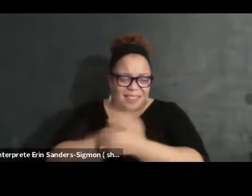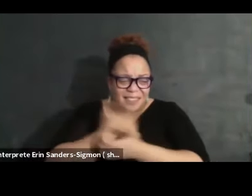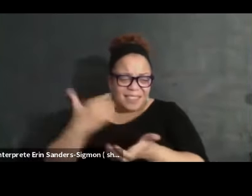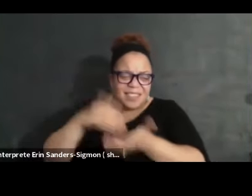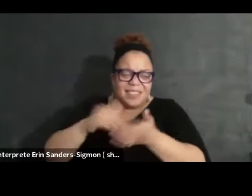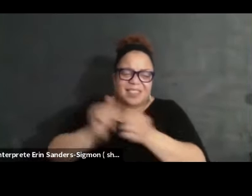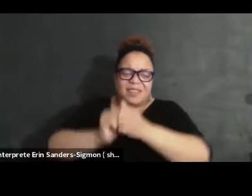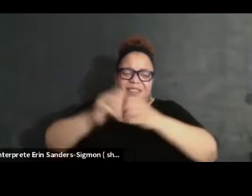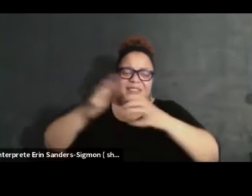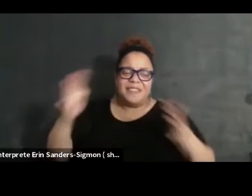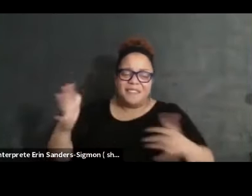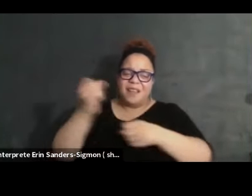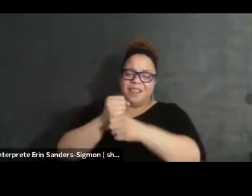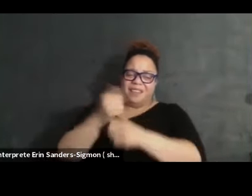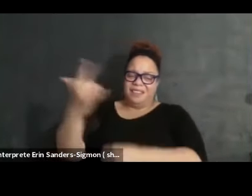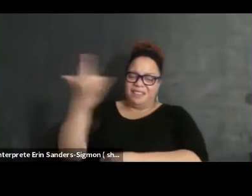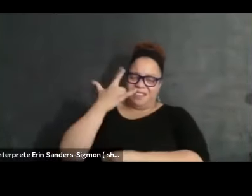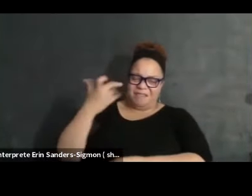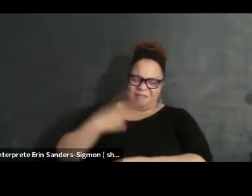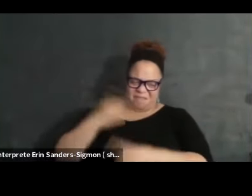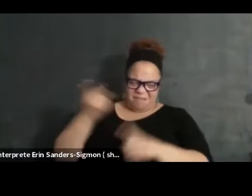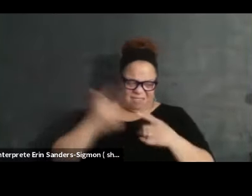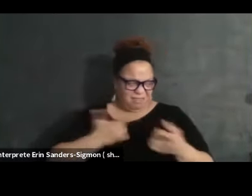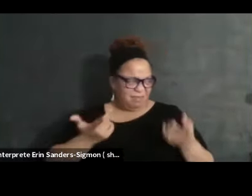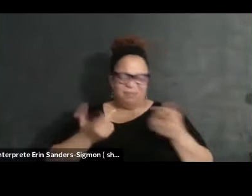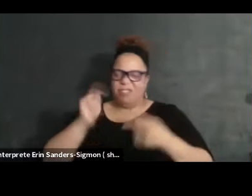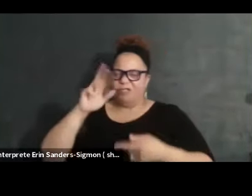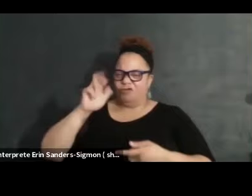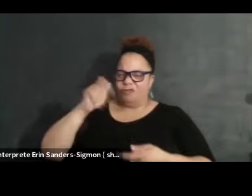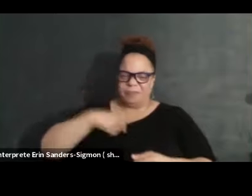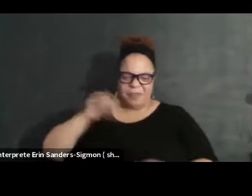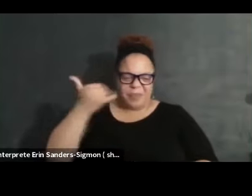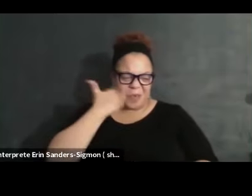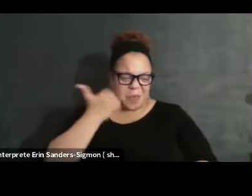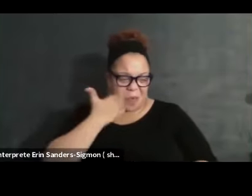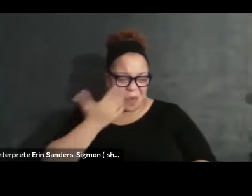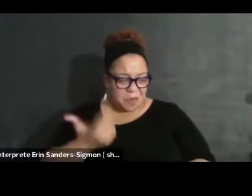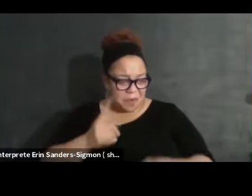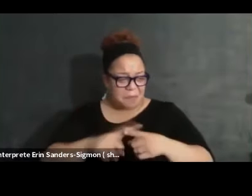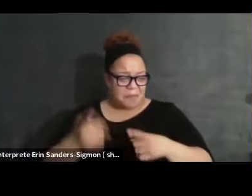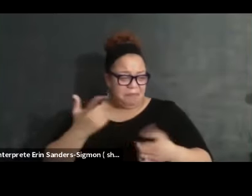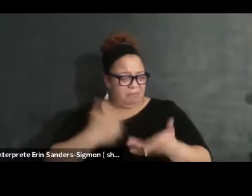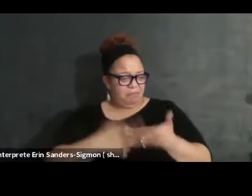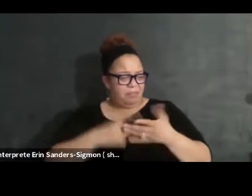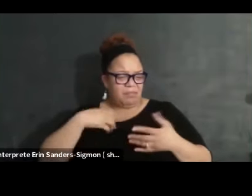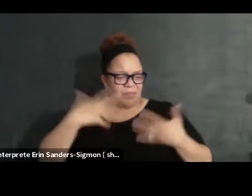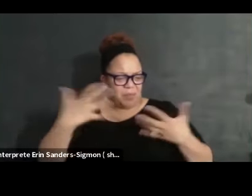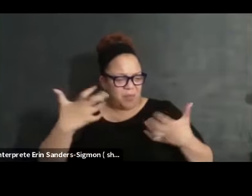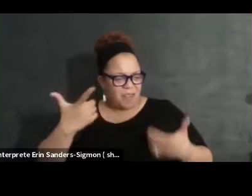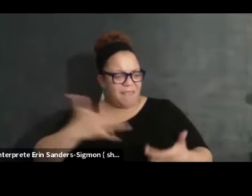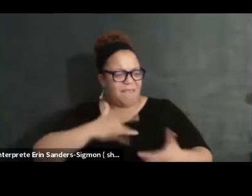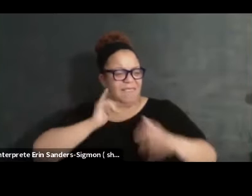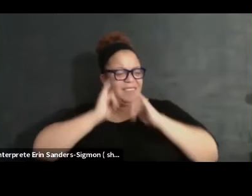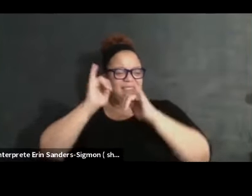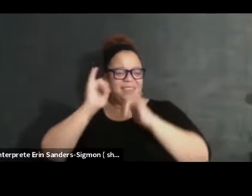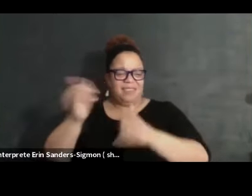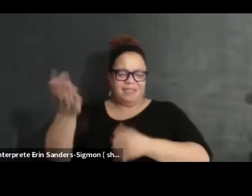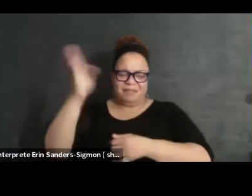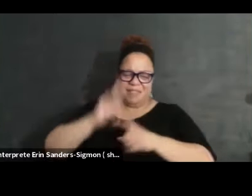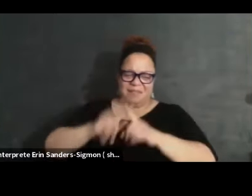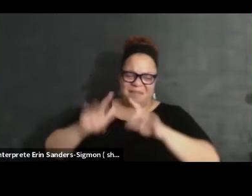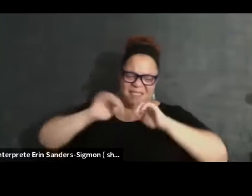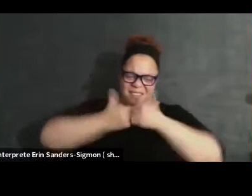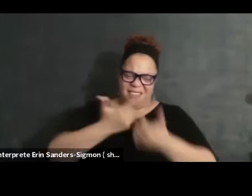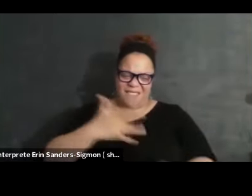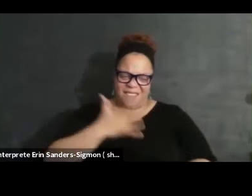than sanctuary, what are they worshiping, God? And I want us to feel godly. But how can we feel like that when we can't appreciate the godly of